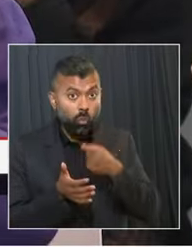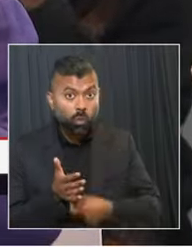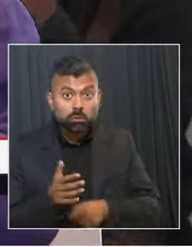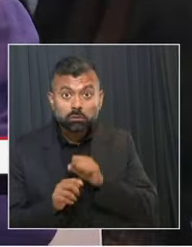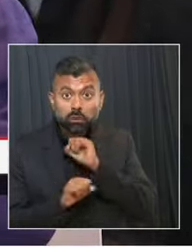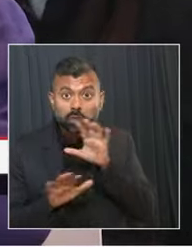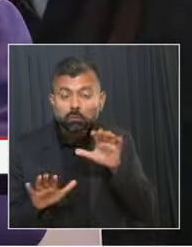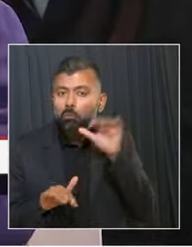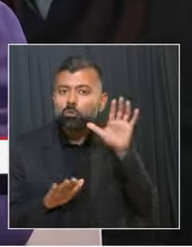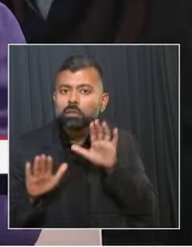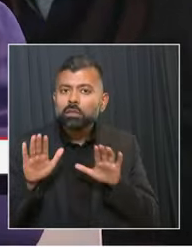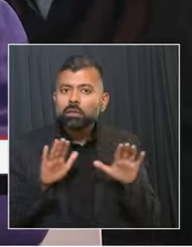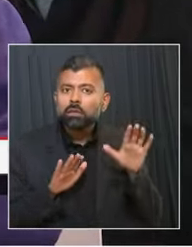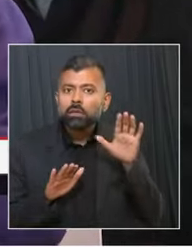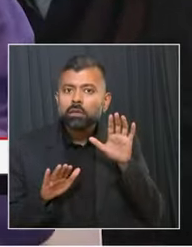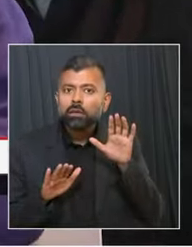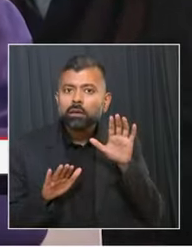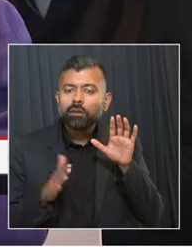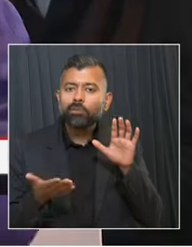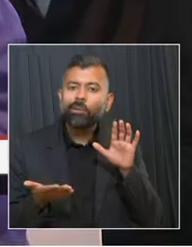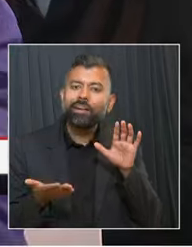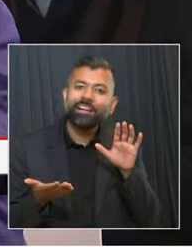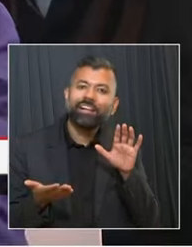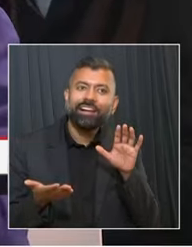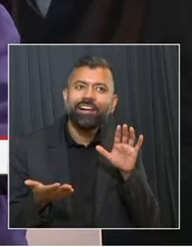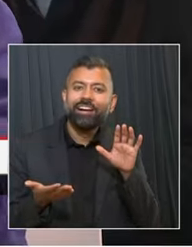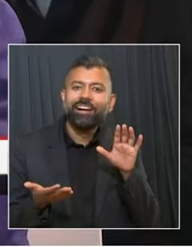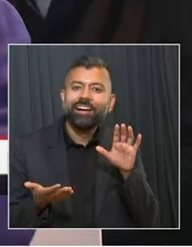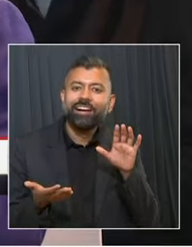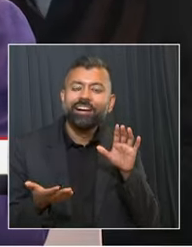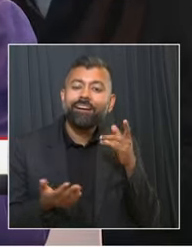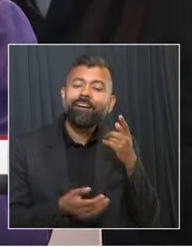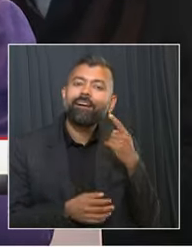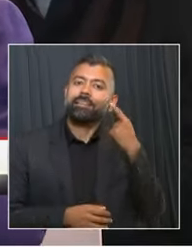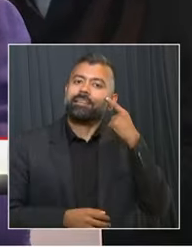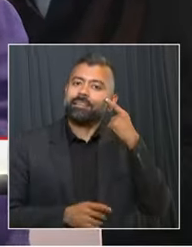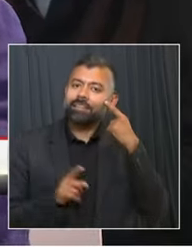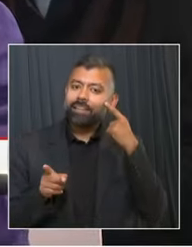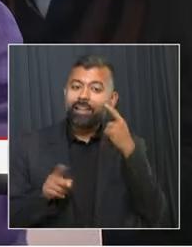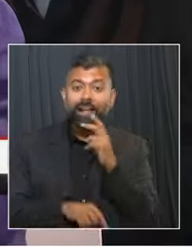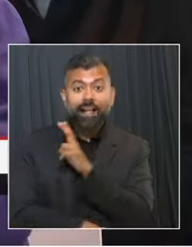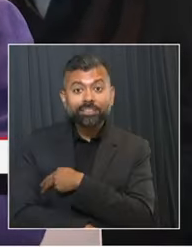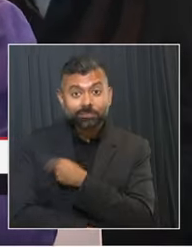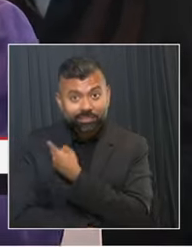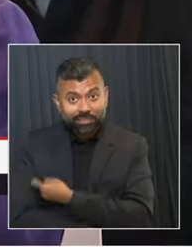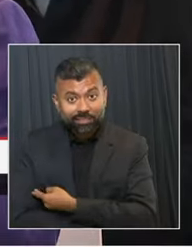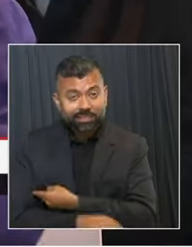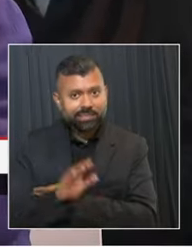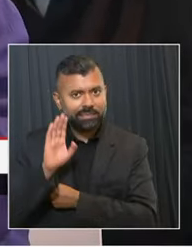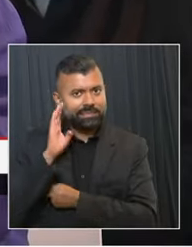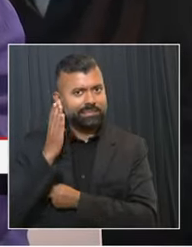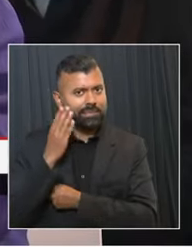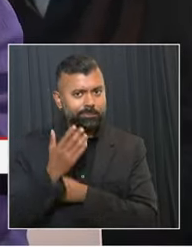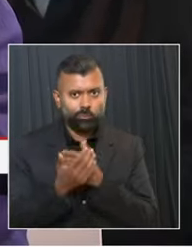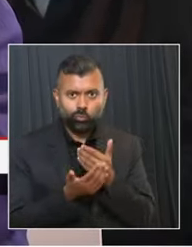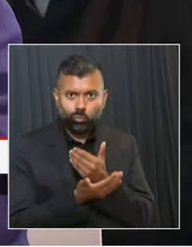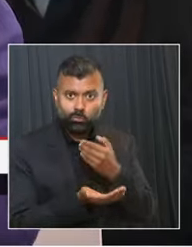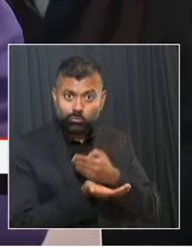200%, and it's not that they lose coverage, it's that they go to another place, and yet there are savings, and